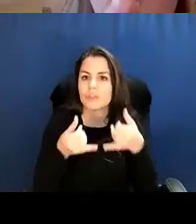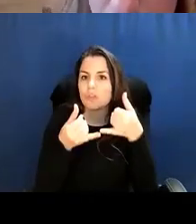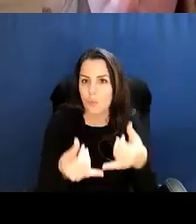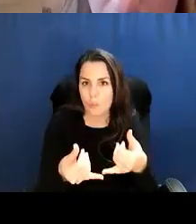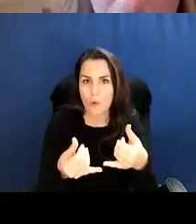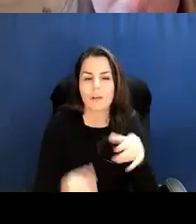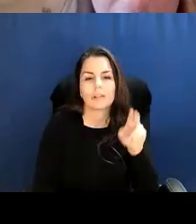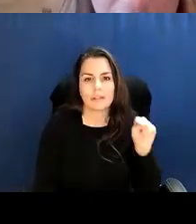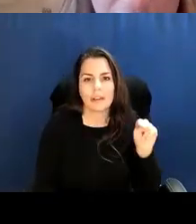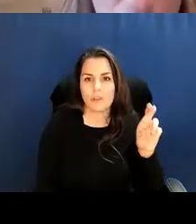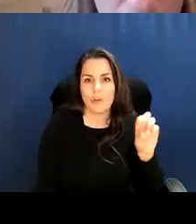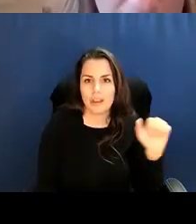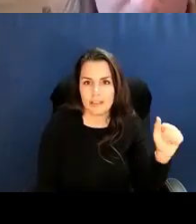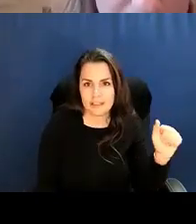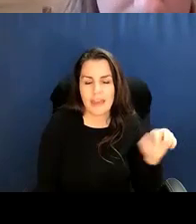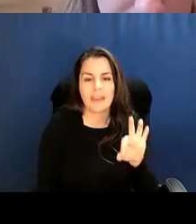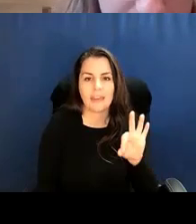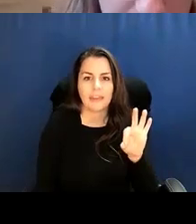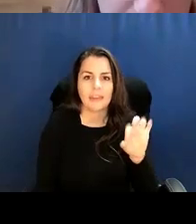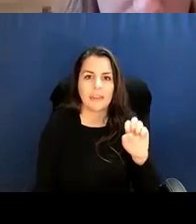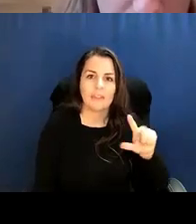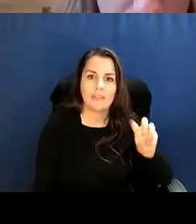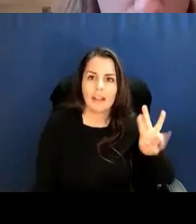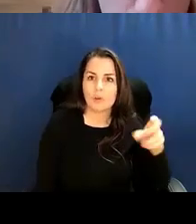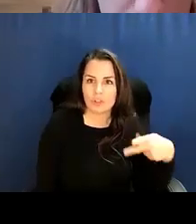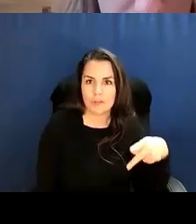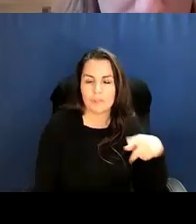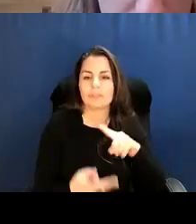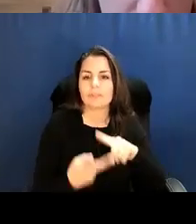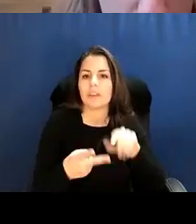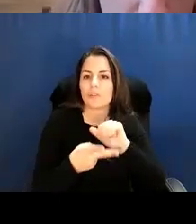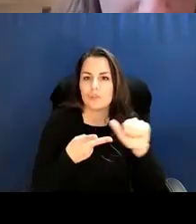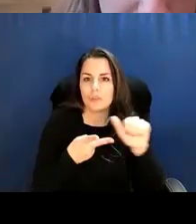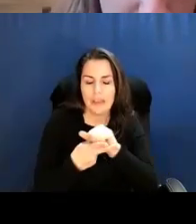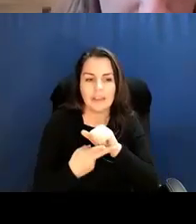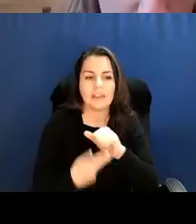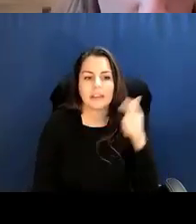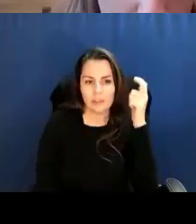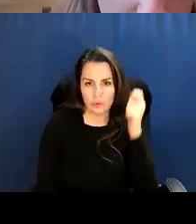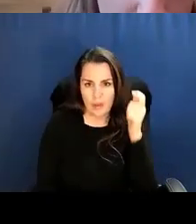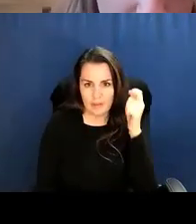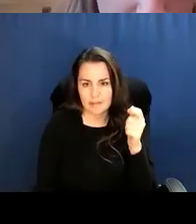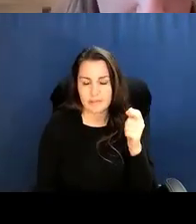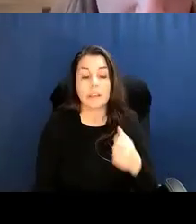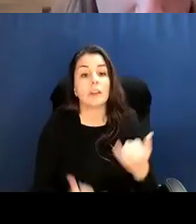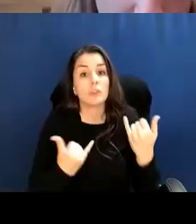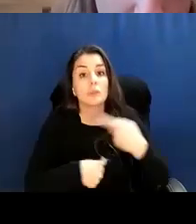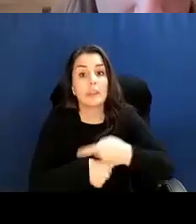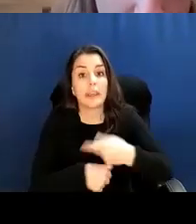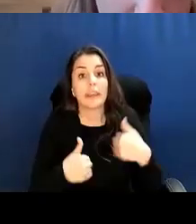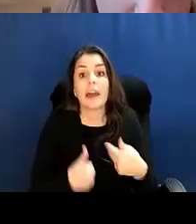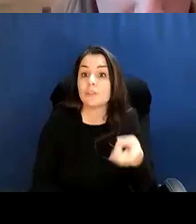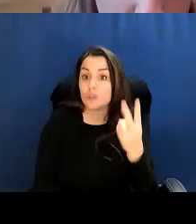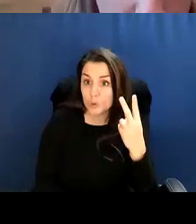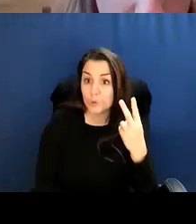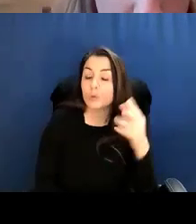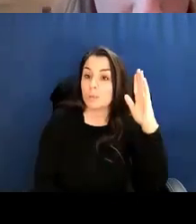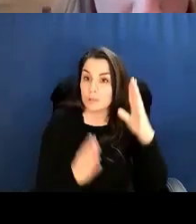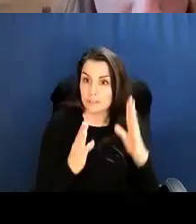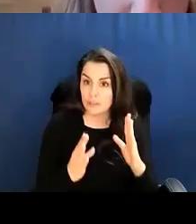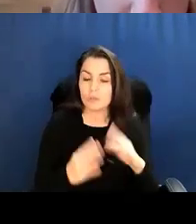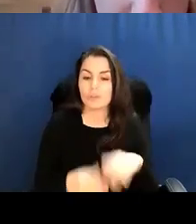Training Grants. And joining us today to do the presentation will be Dennis Twombly, who's the Deputy Director and the